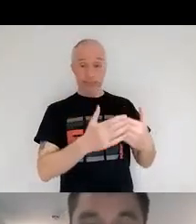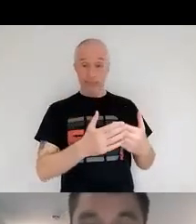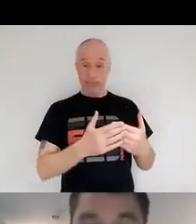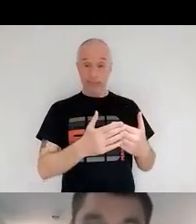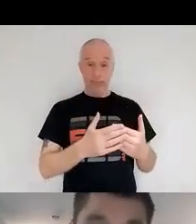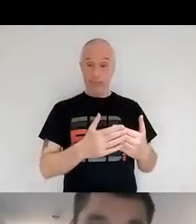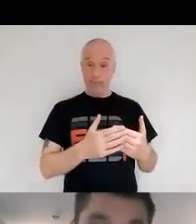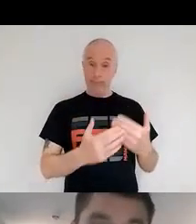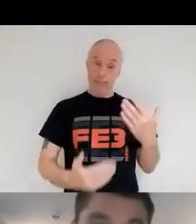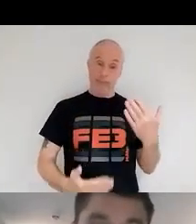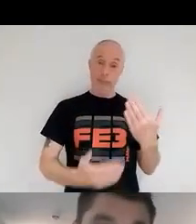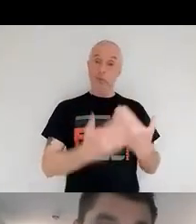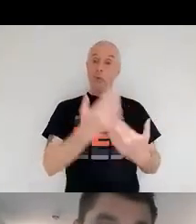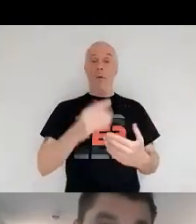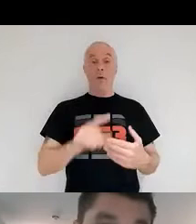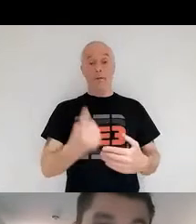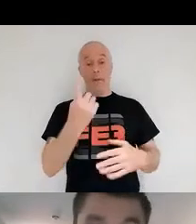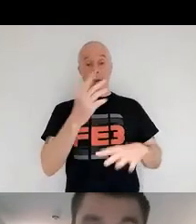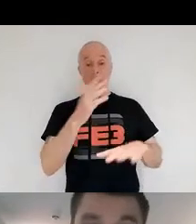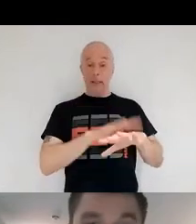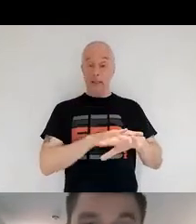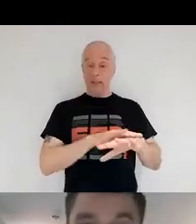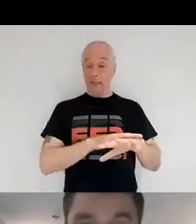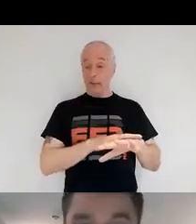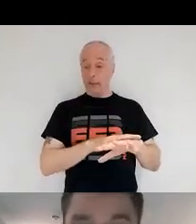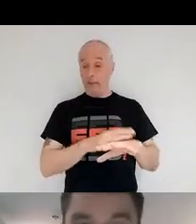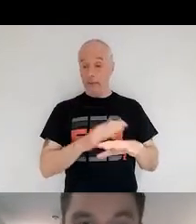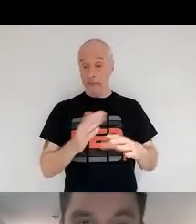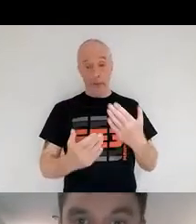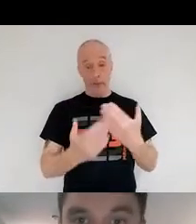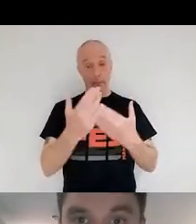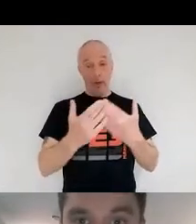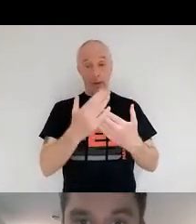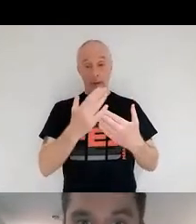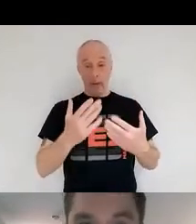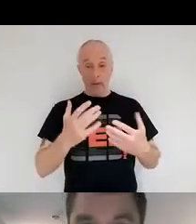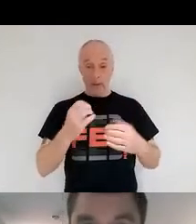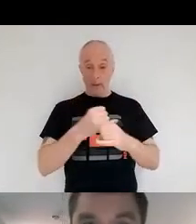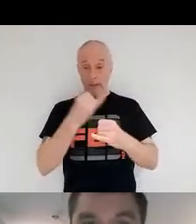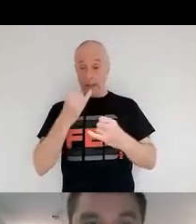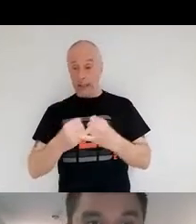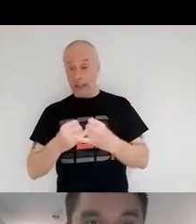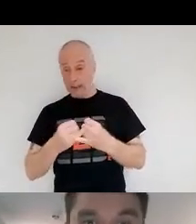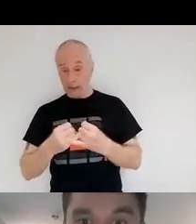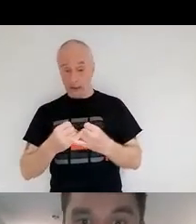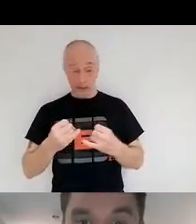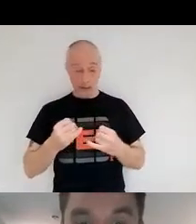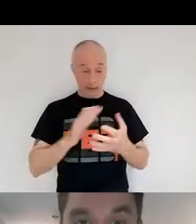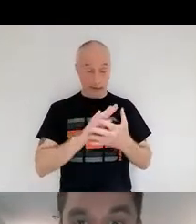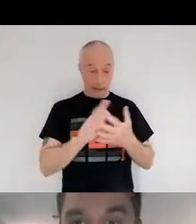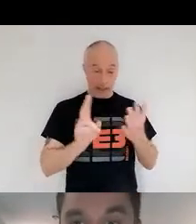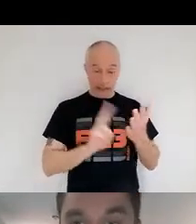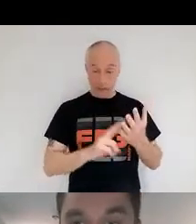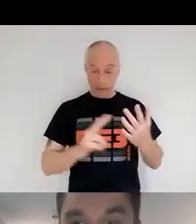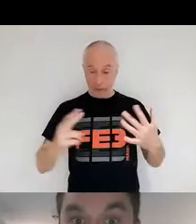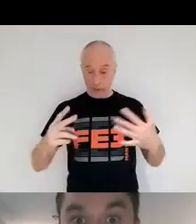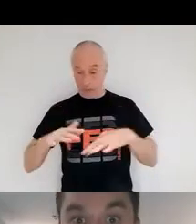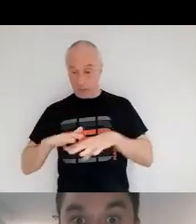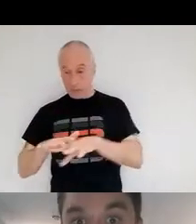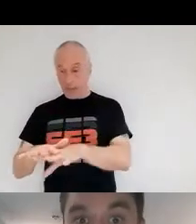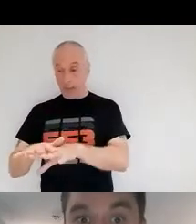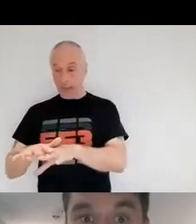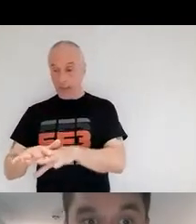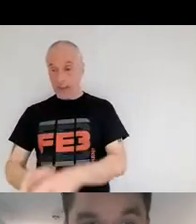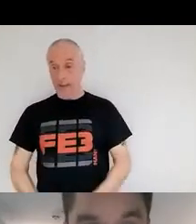this was the first in the kind of modern incarnation of the gas network that any hydrogen had really entered